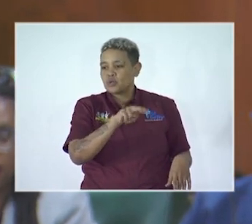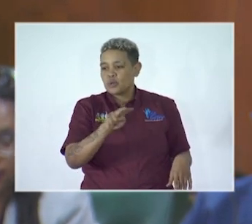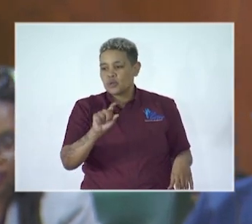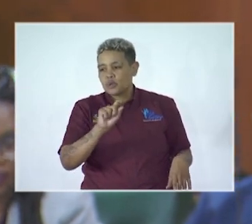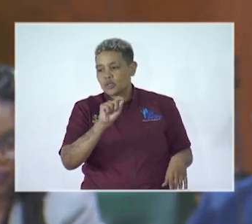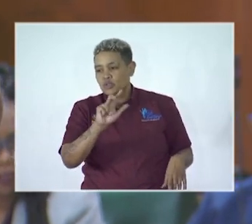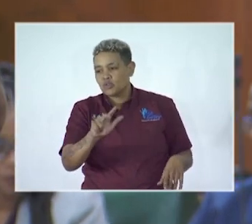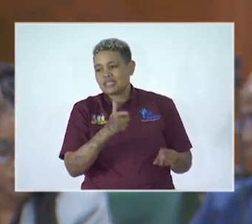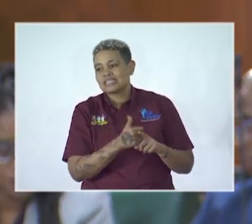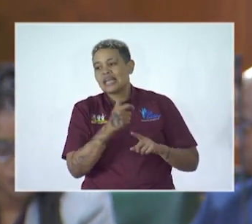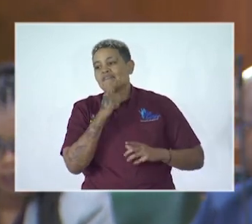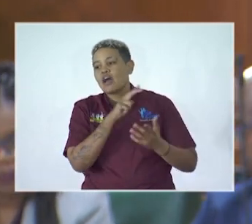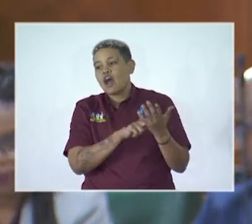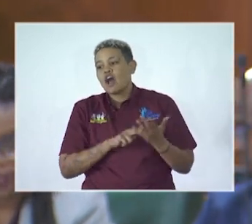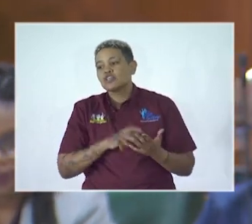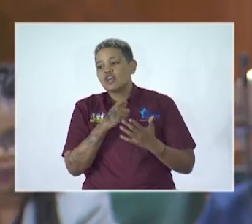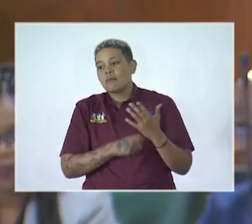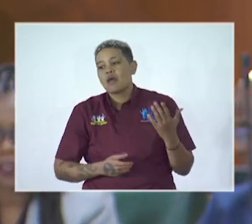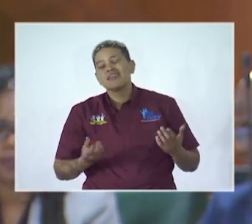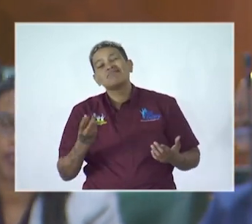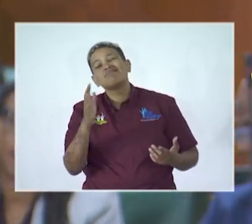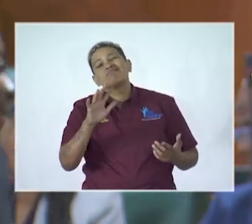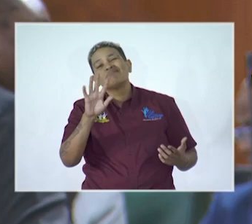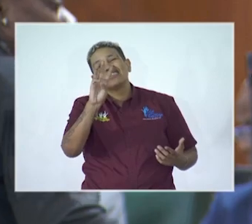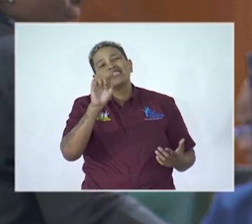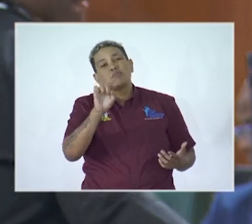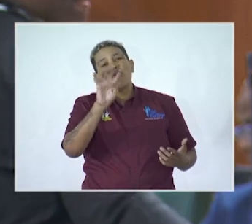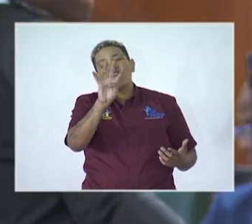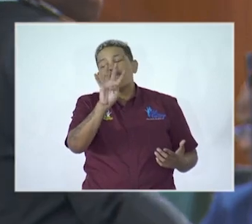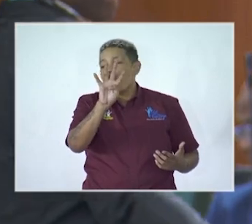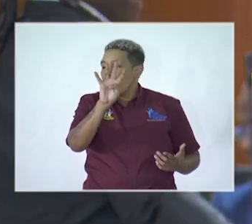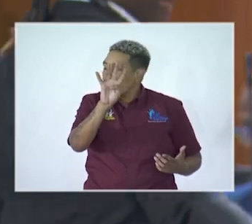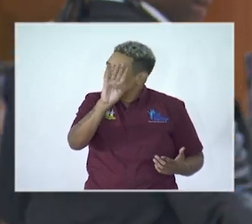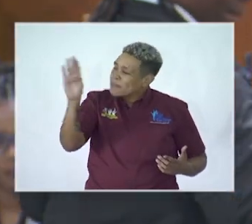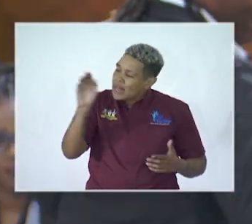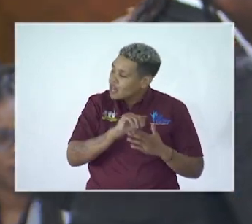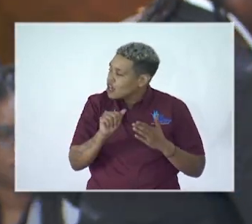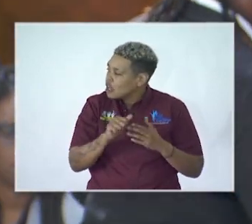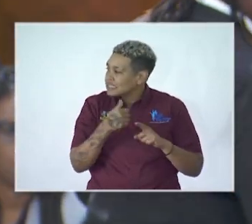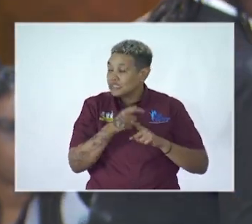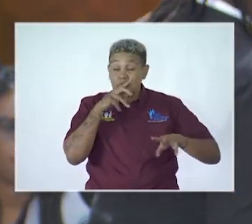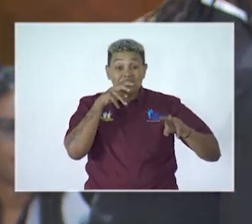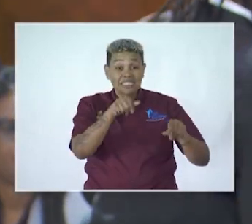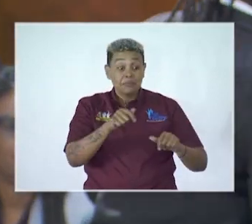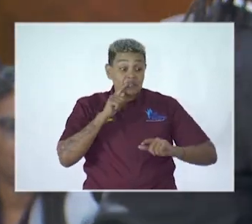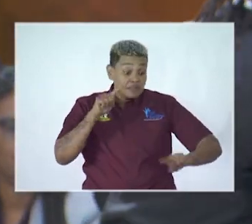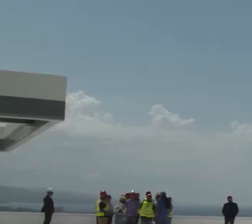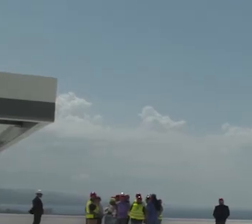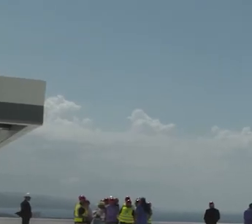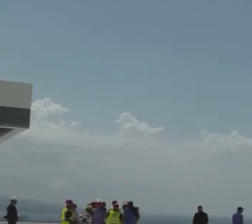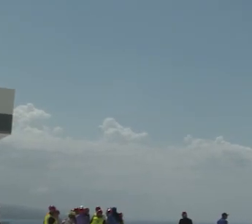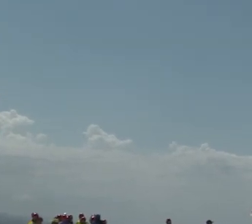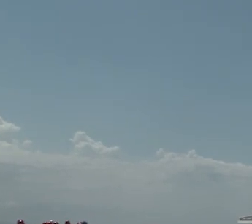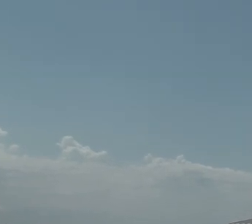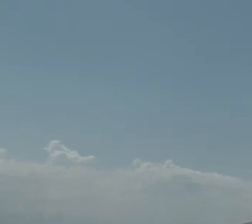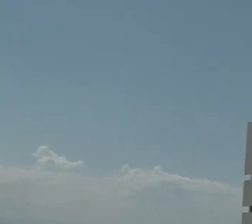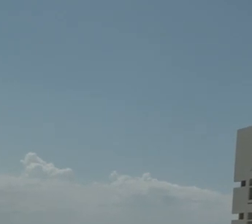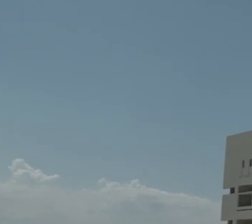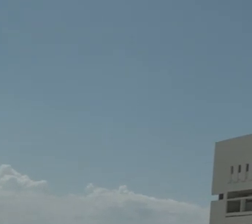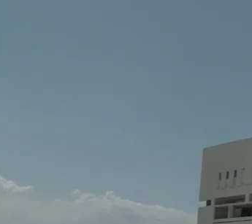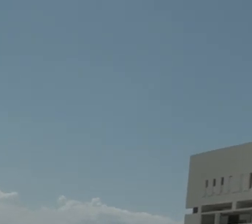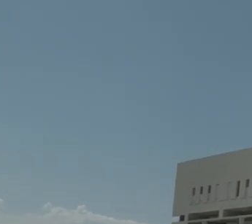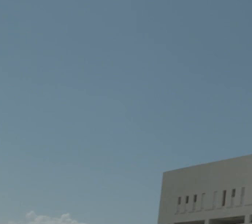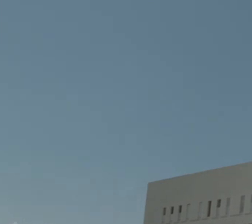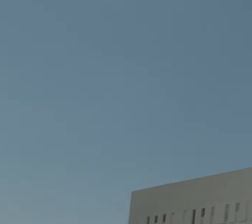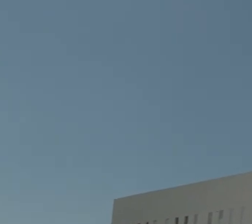2023 at a contract price of some $6.4 billion to be spent over the next 2 years. In addition,